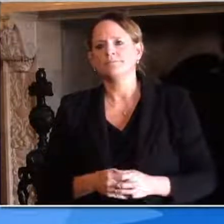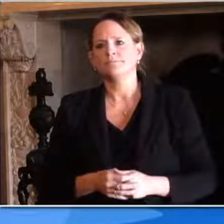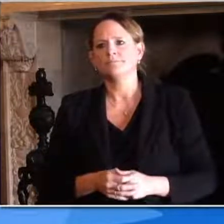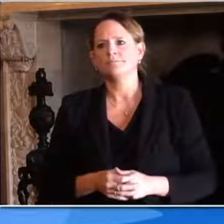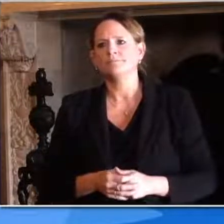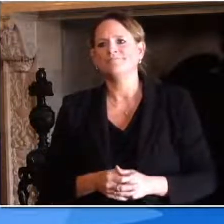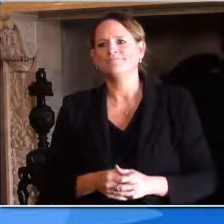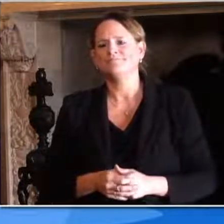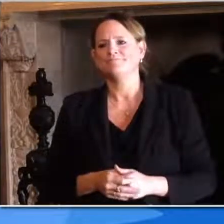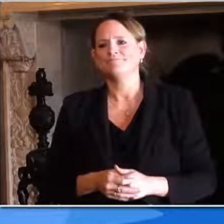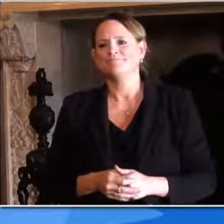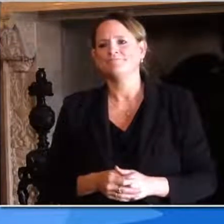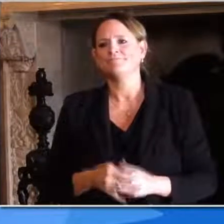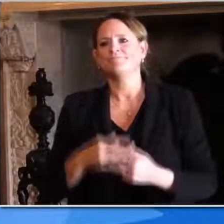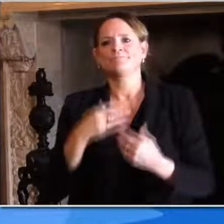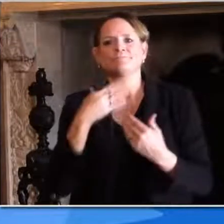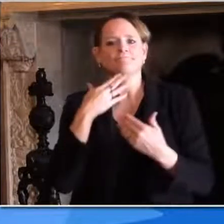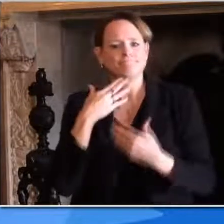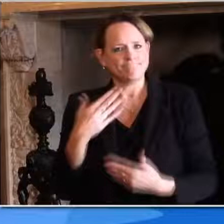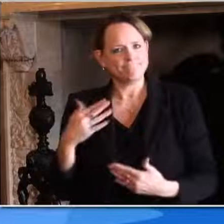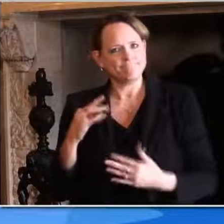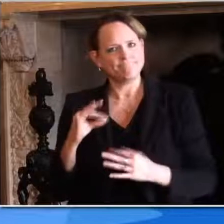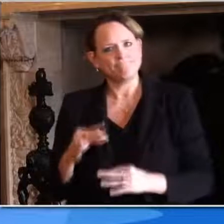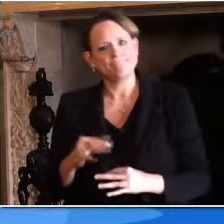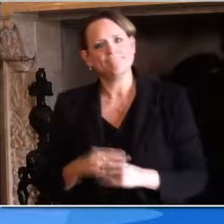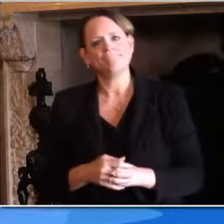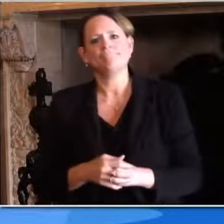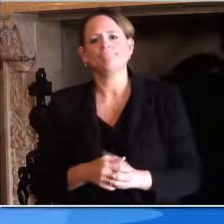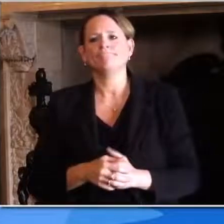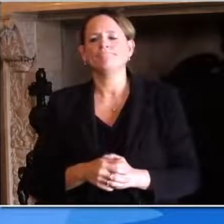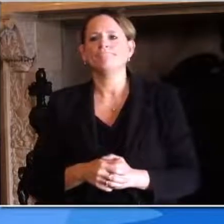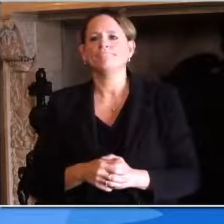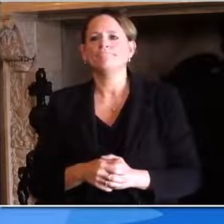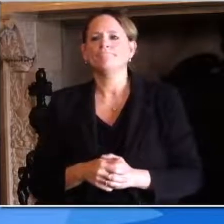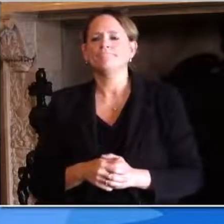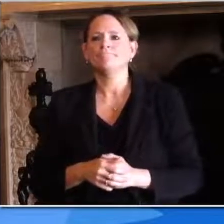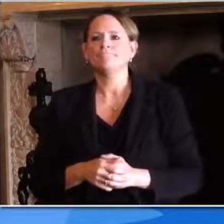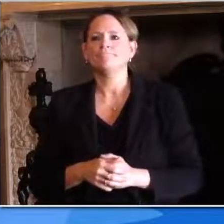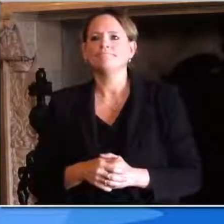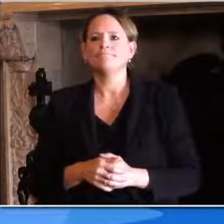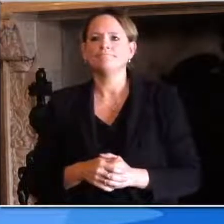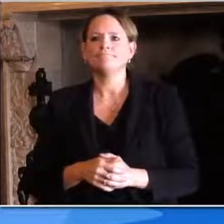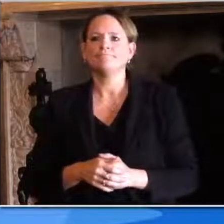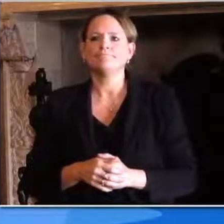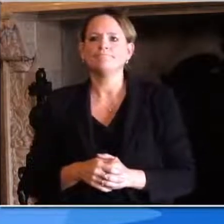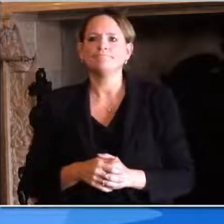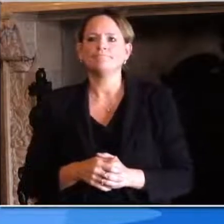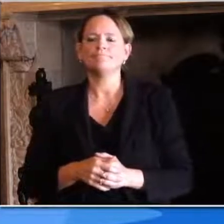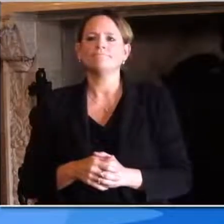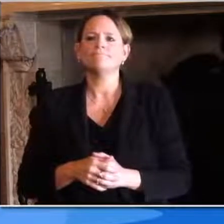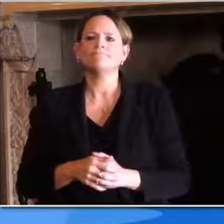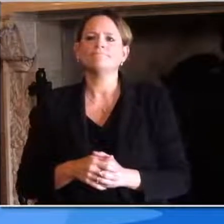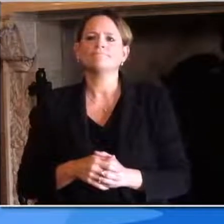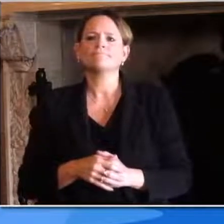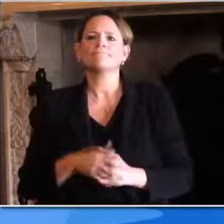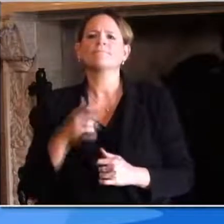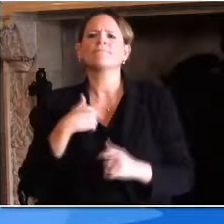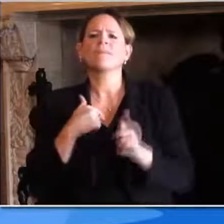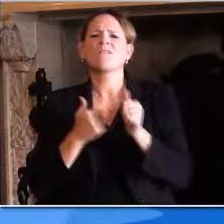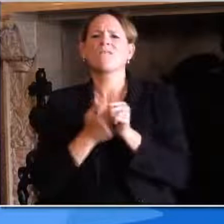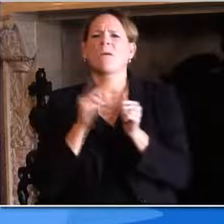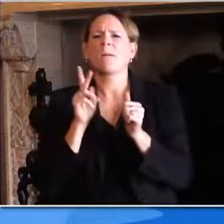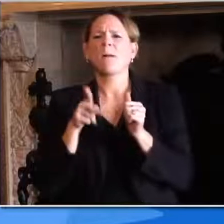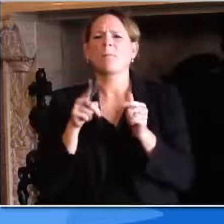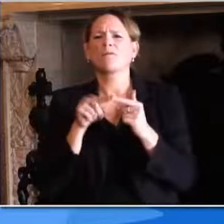Thanks for taking my question, which is, I guess, a follow-up to the couple of questions about